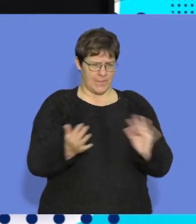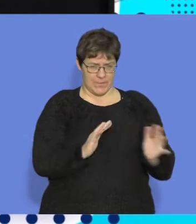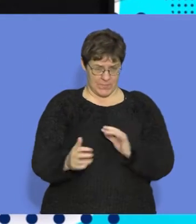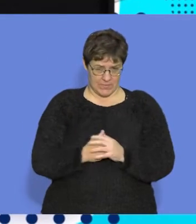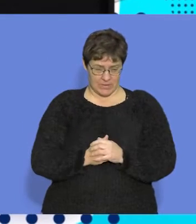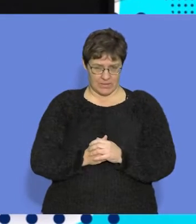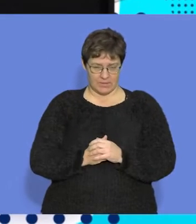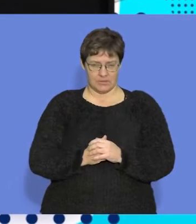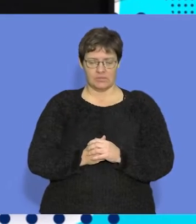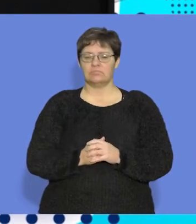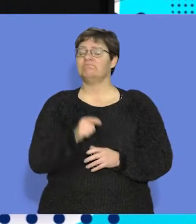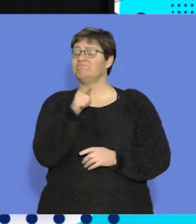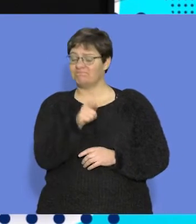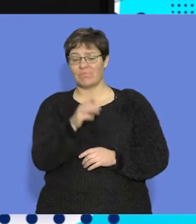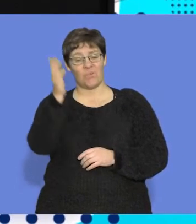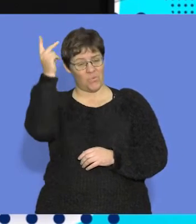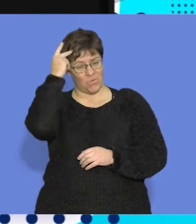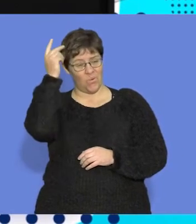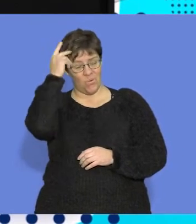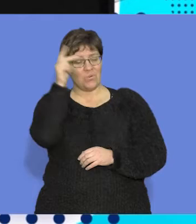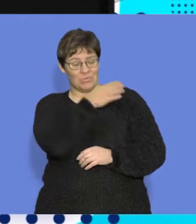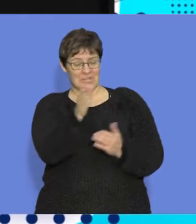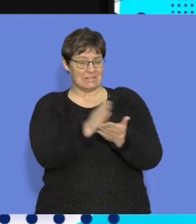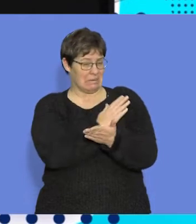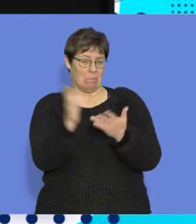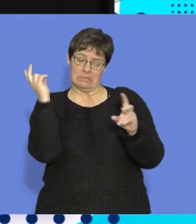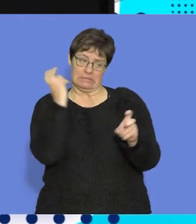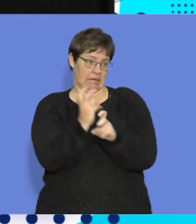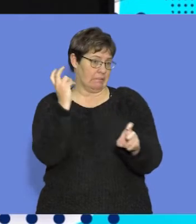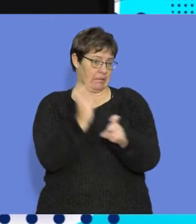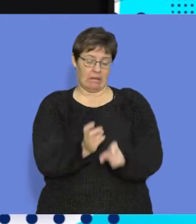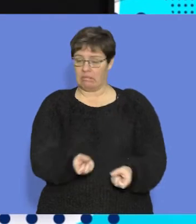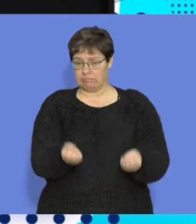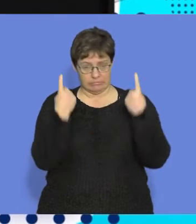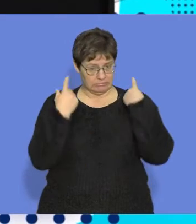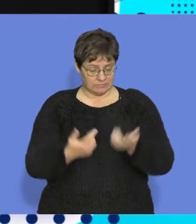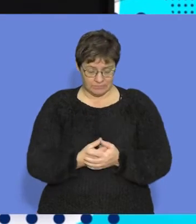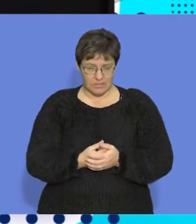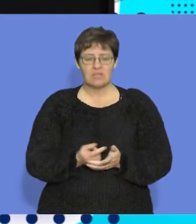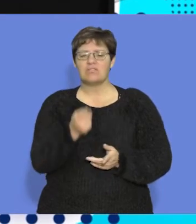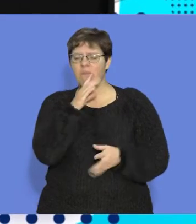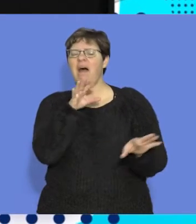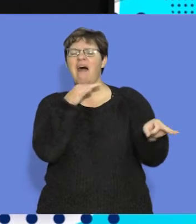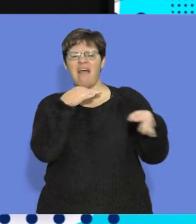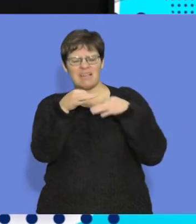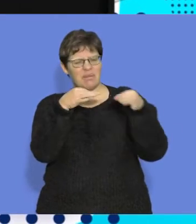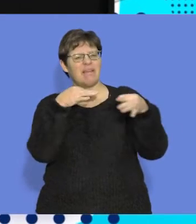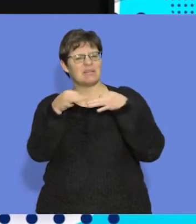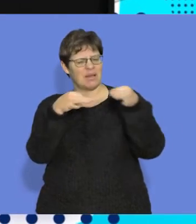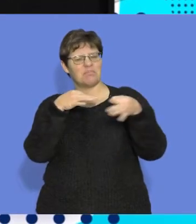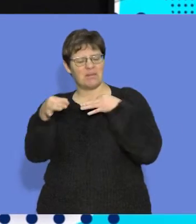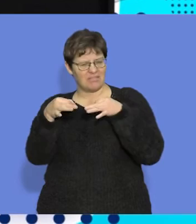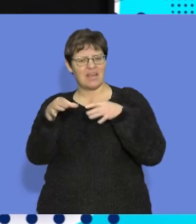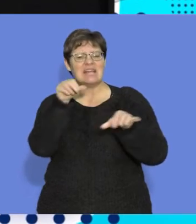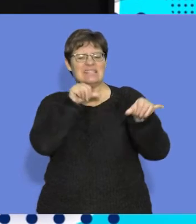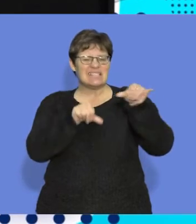function. And I know that section is quite difficult for some of you, so we're going to do a little bit of explaining on